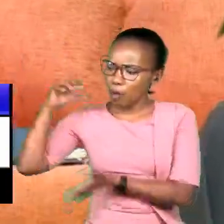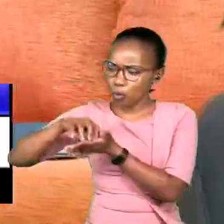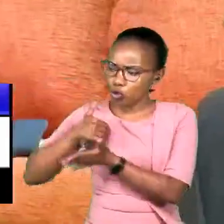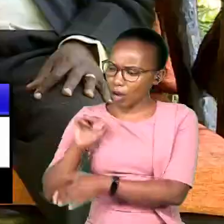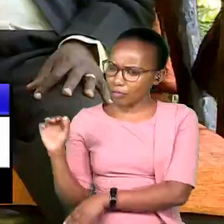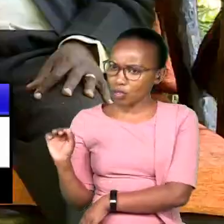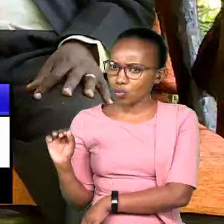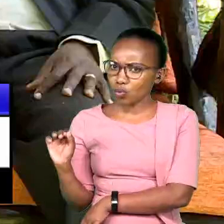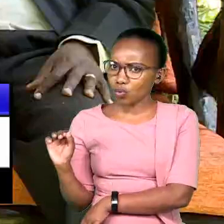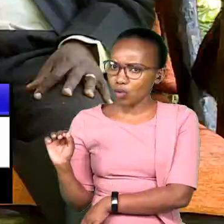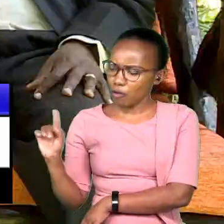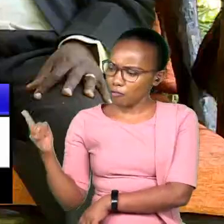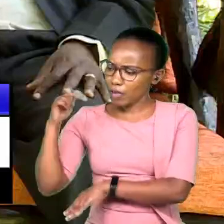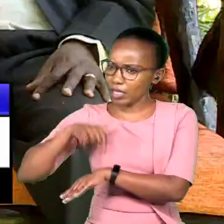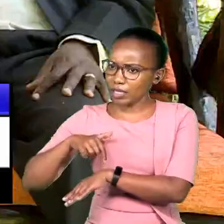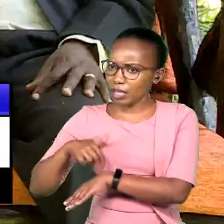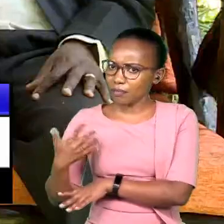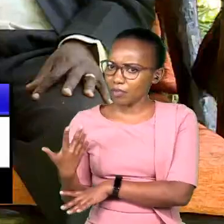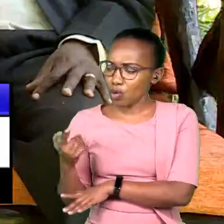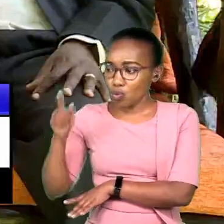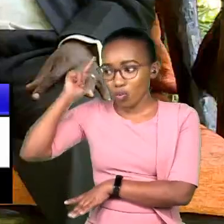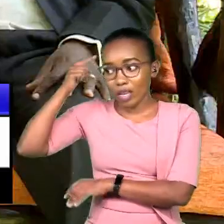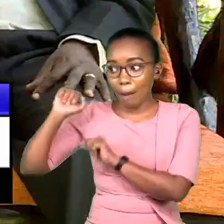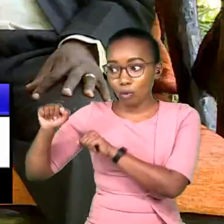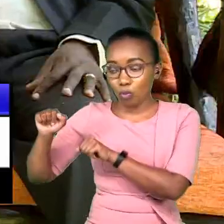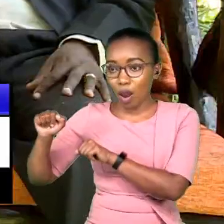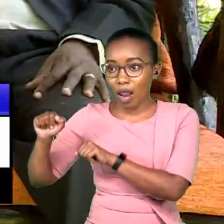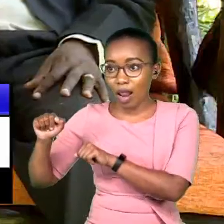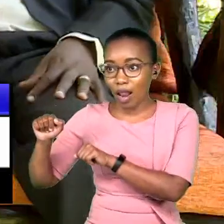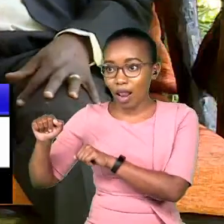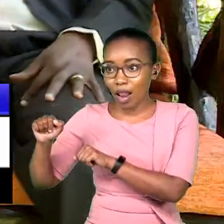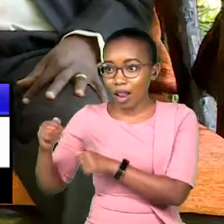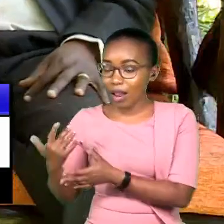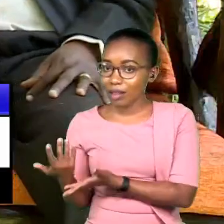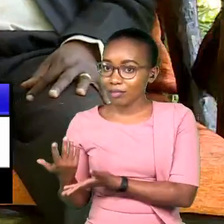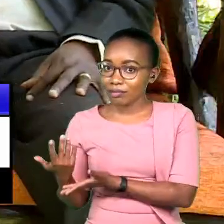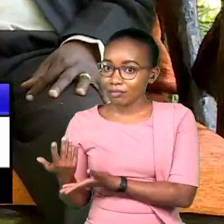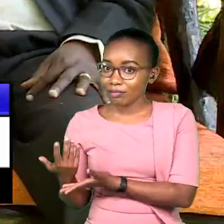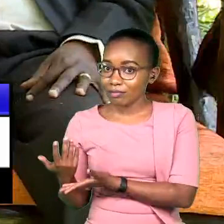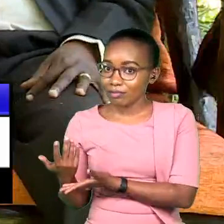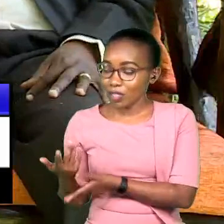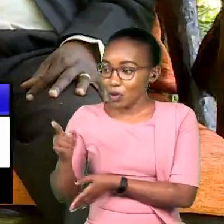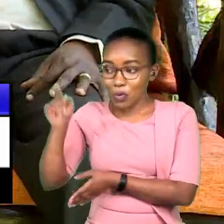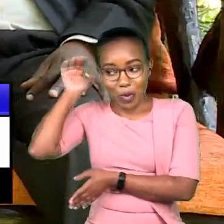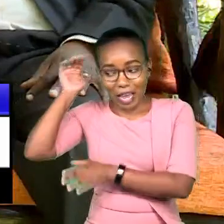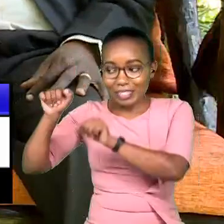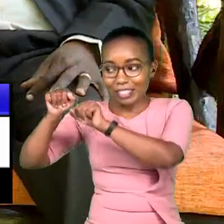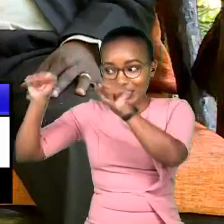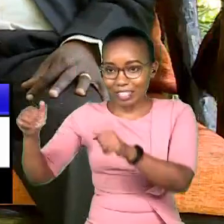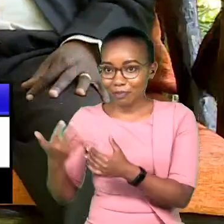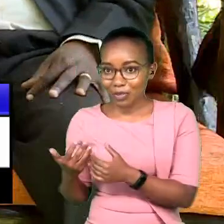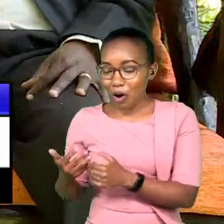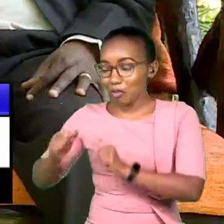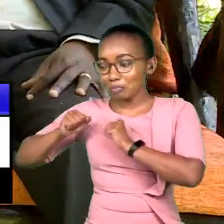before. This is your first time. Do you think you'll survive? You've heard of the system. of the